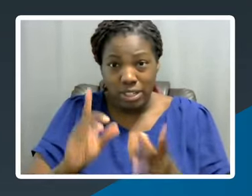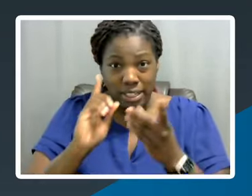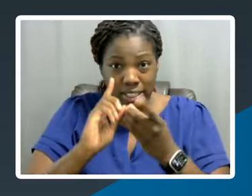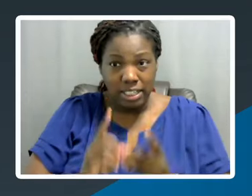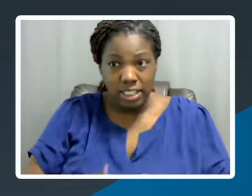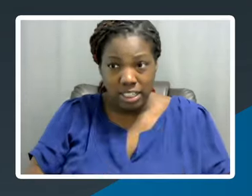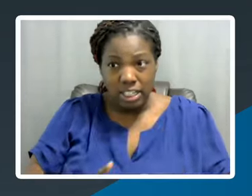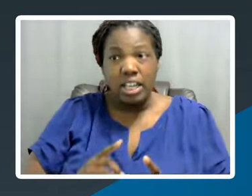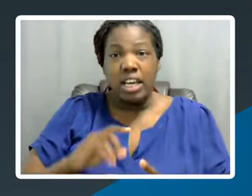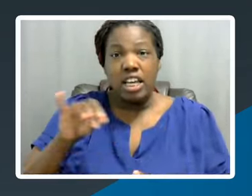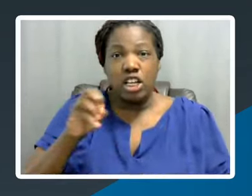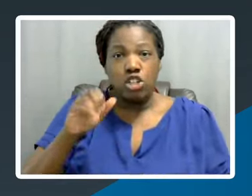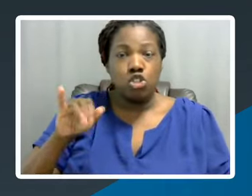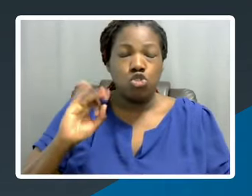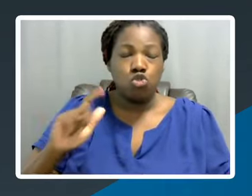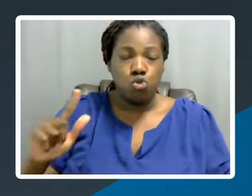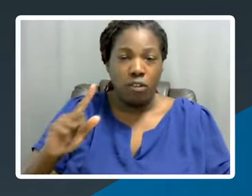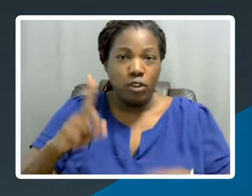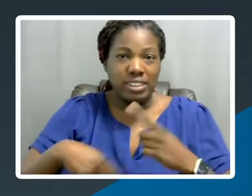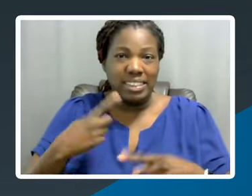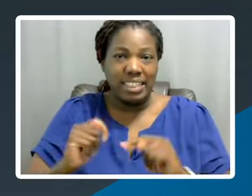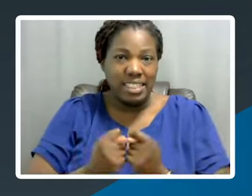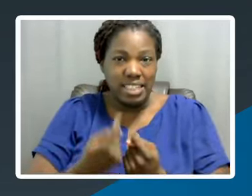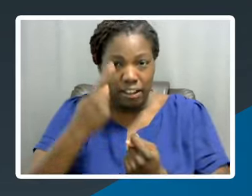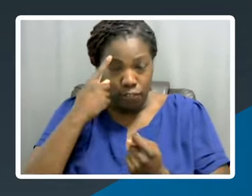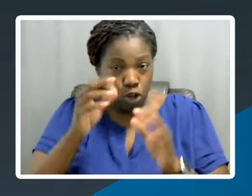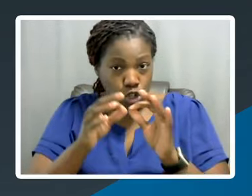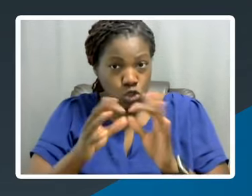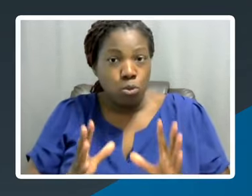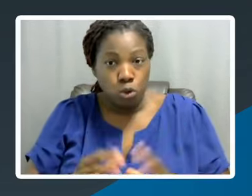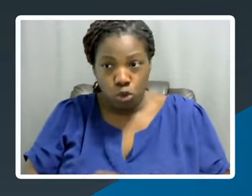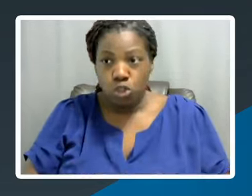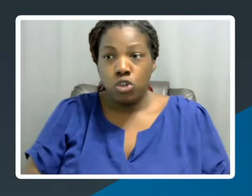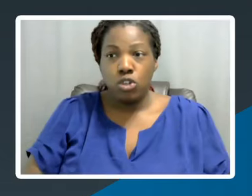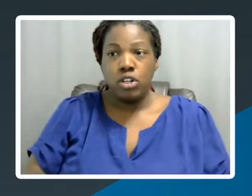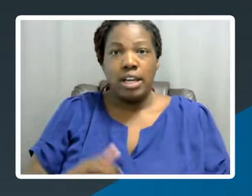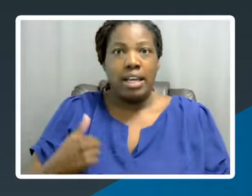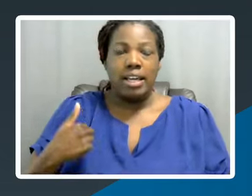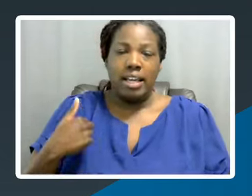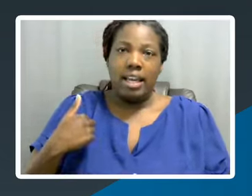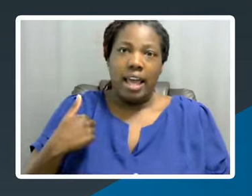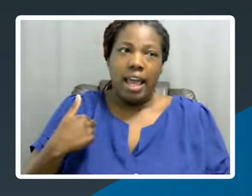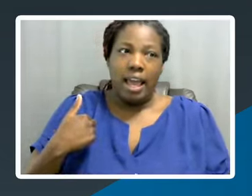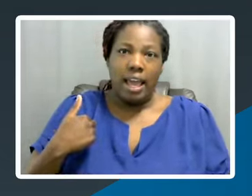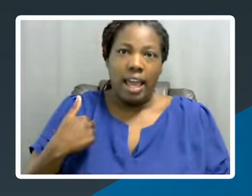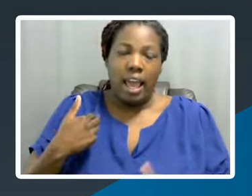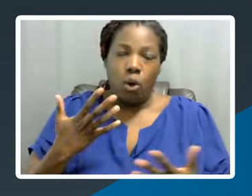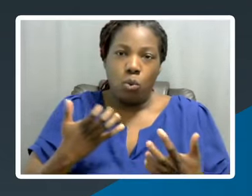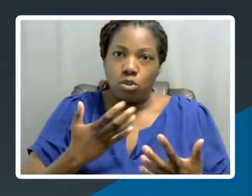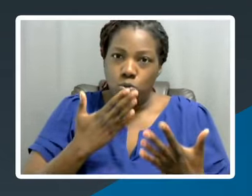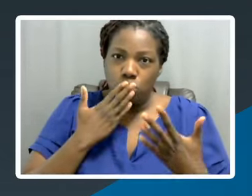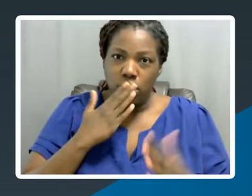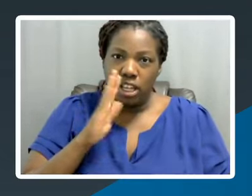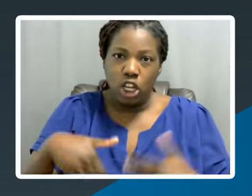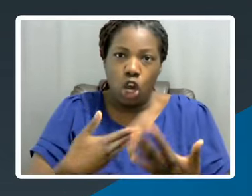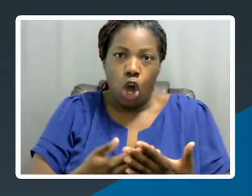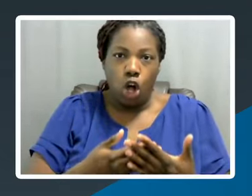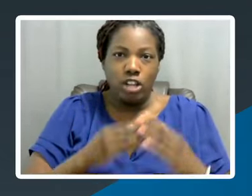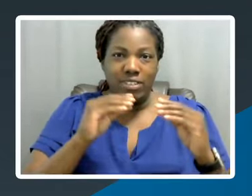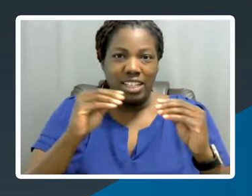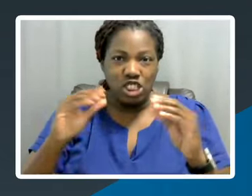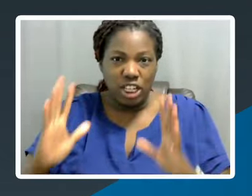Signing team for ASL. And of course, I would be very remiss if I did not say thank you to all of our Smithsonian educators, our